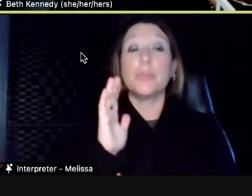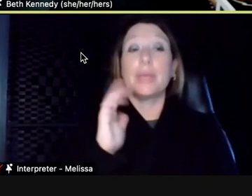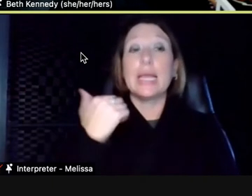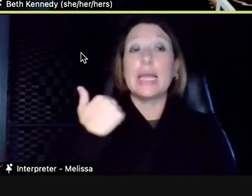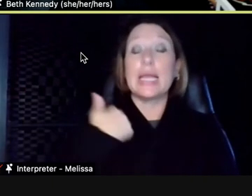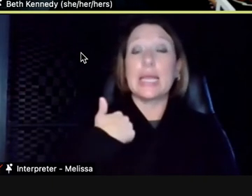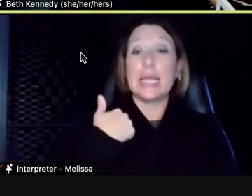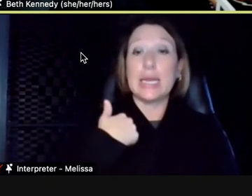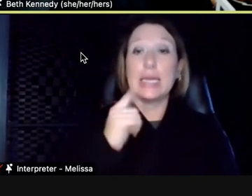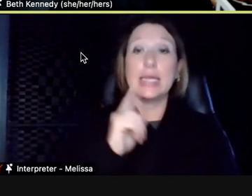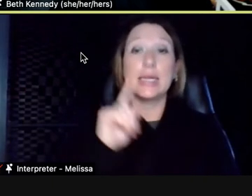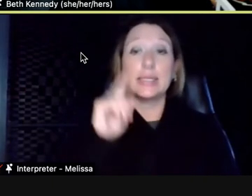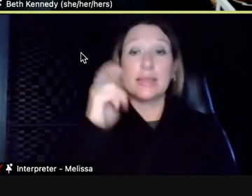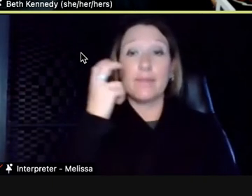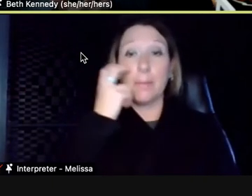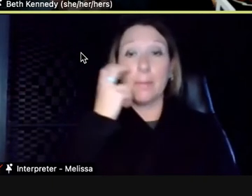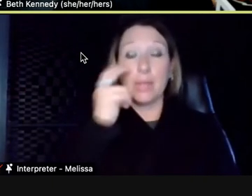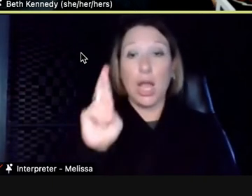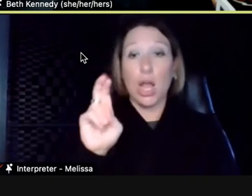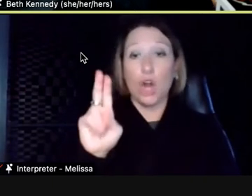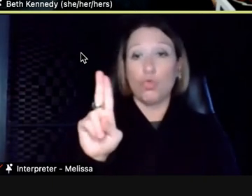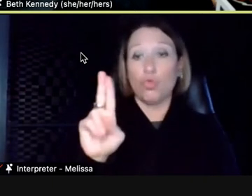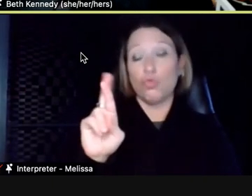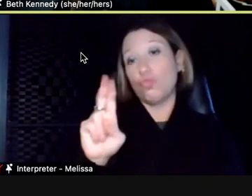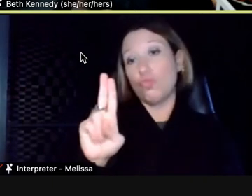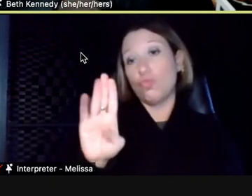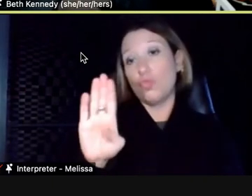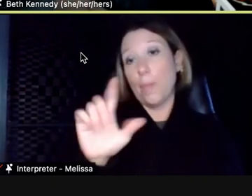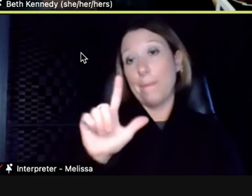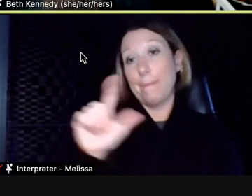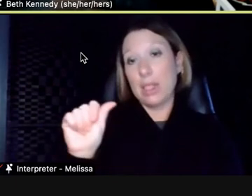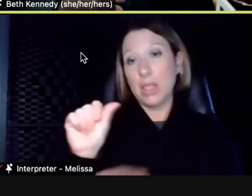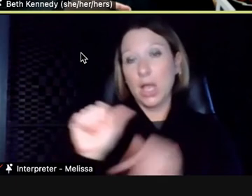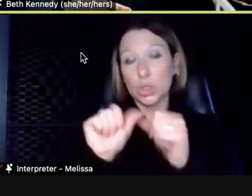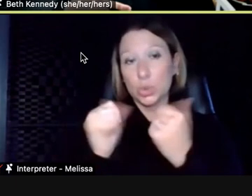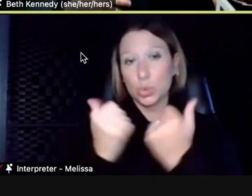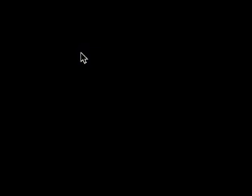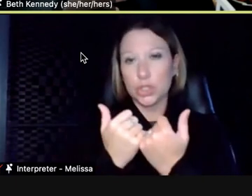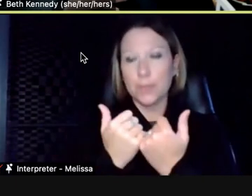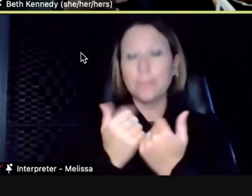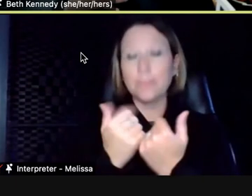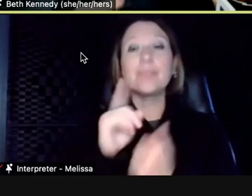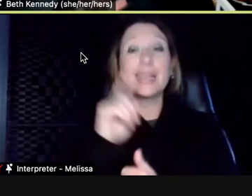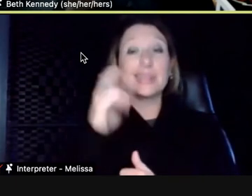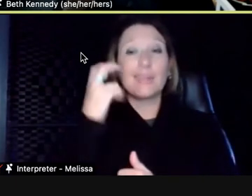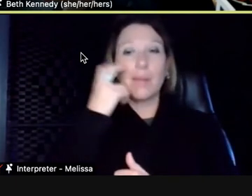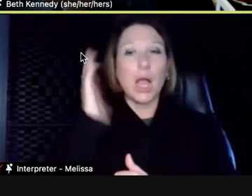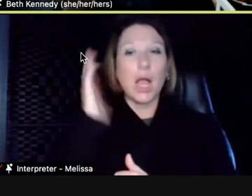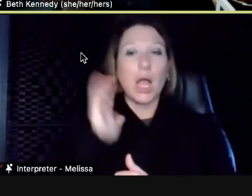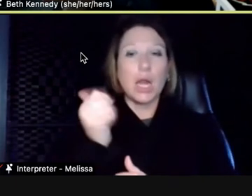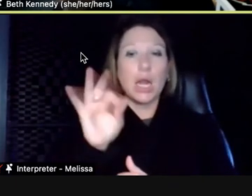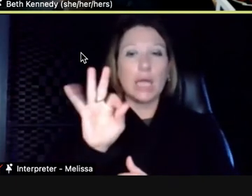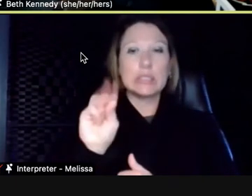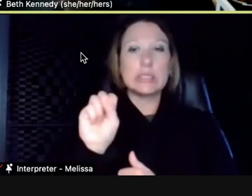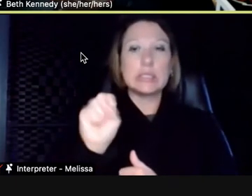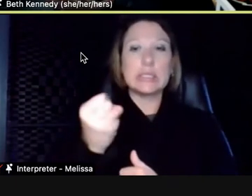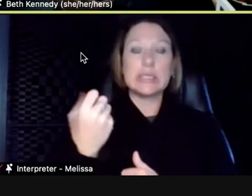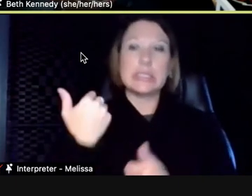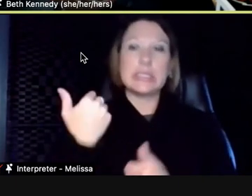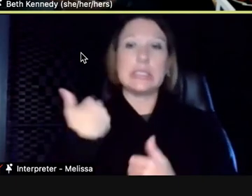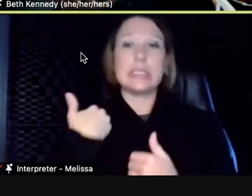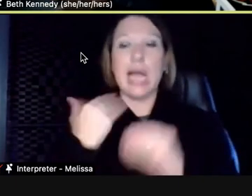Rubella Association, which if you know about deafblindness, in the 1960s, we had this huge issue